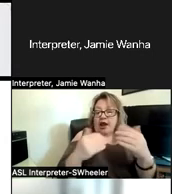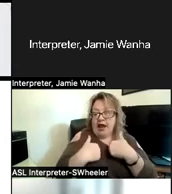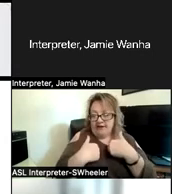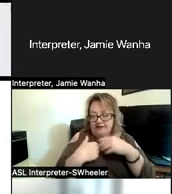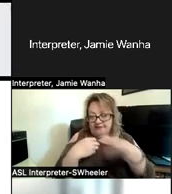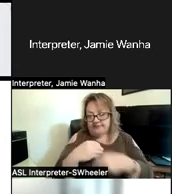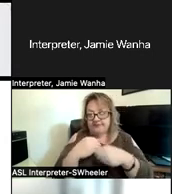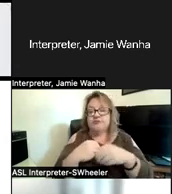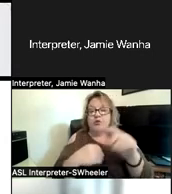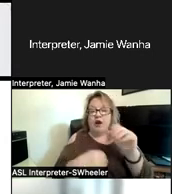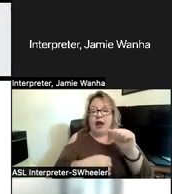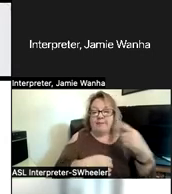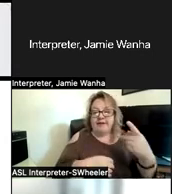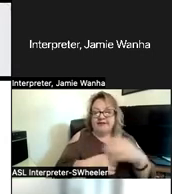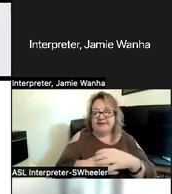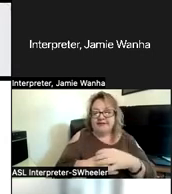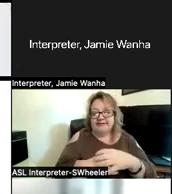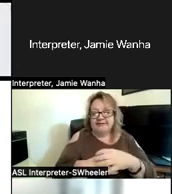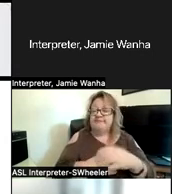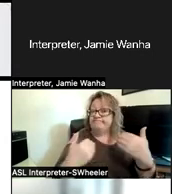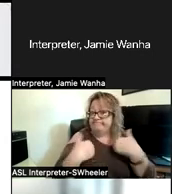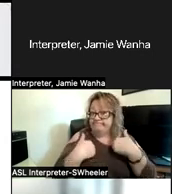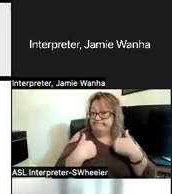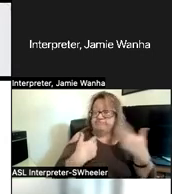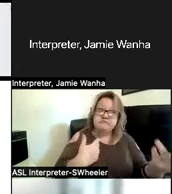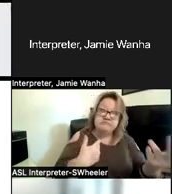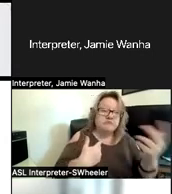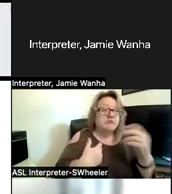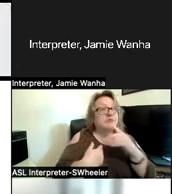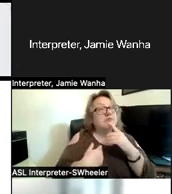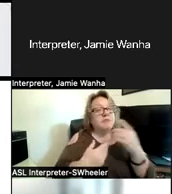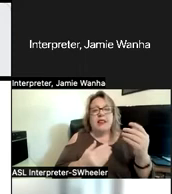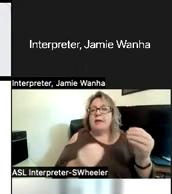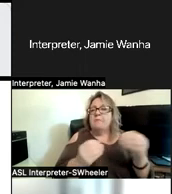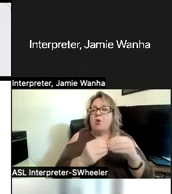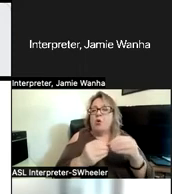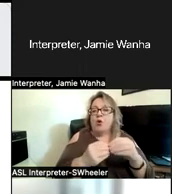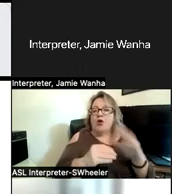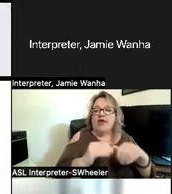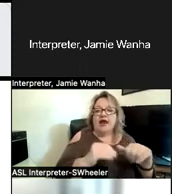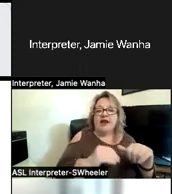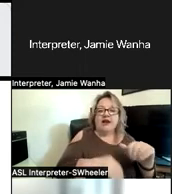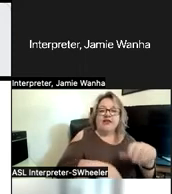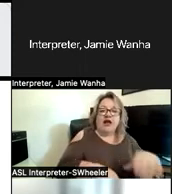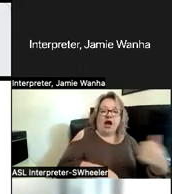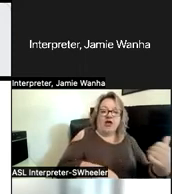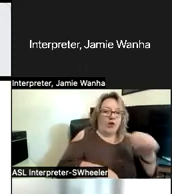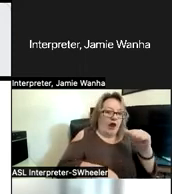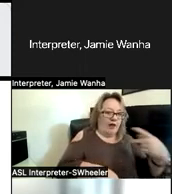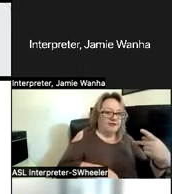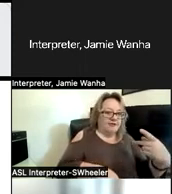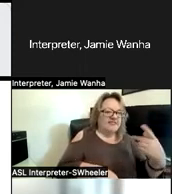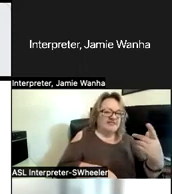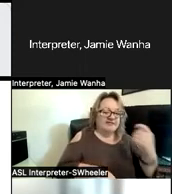our application. We have maybe something a little more than the other application in the